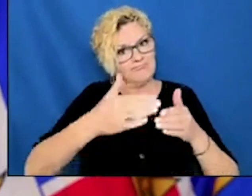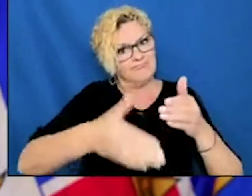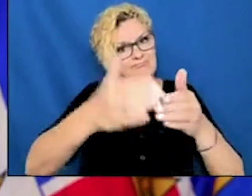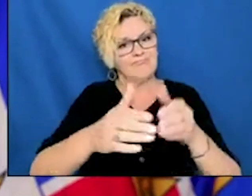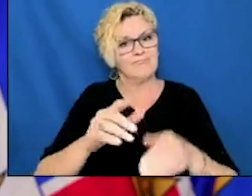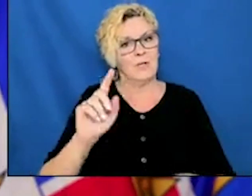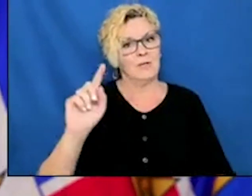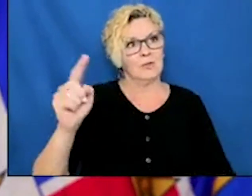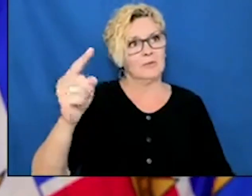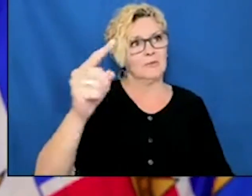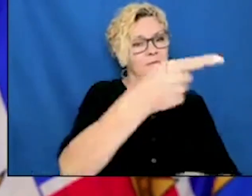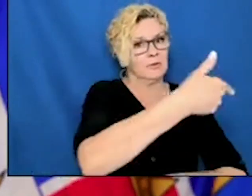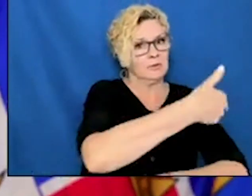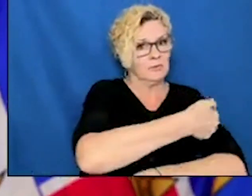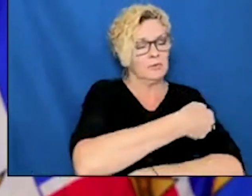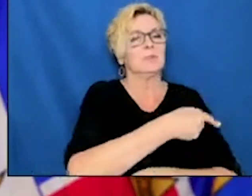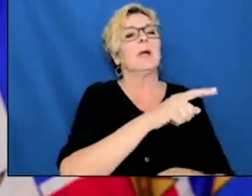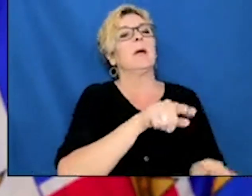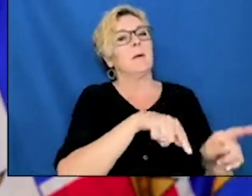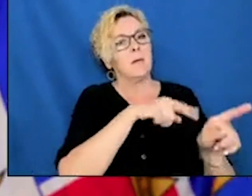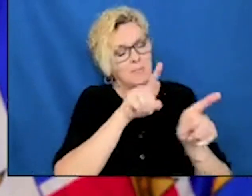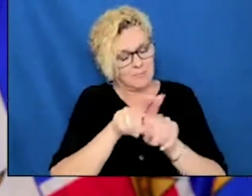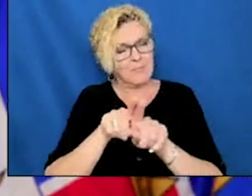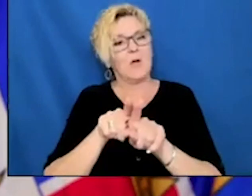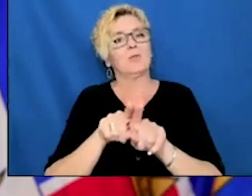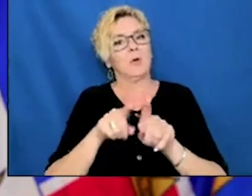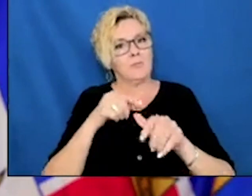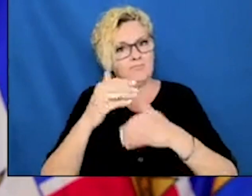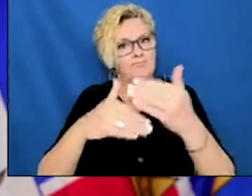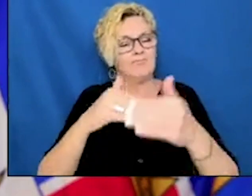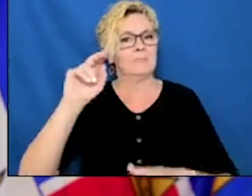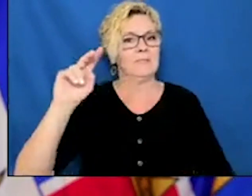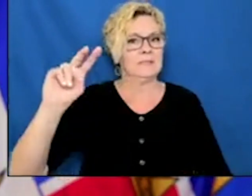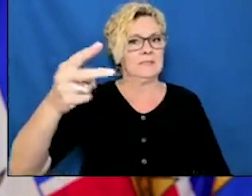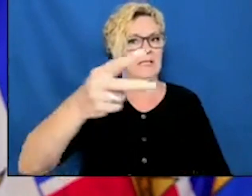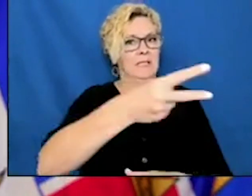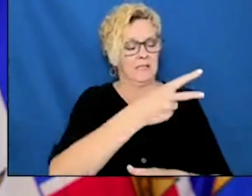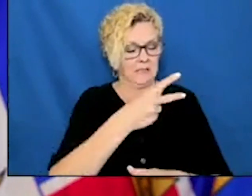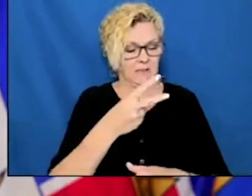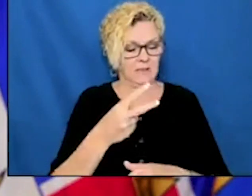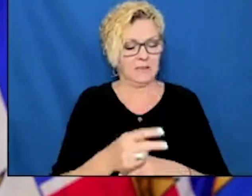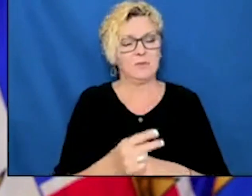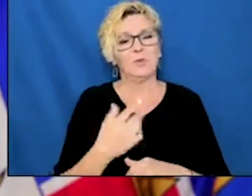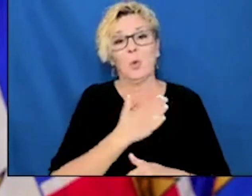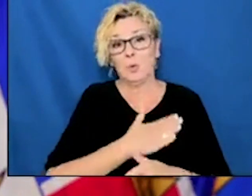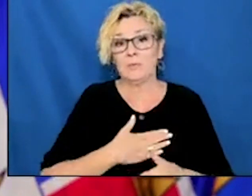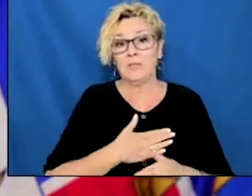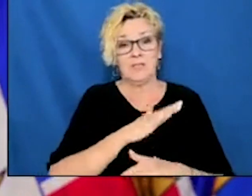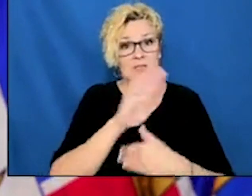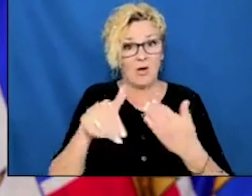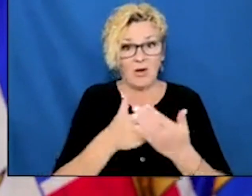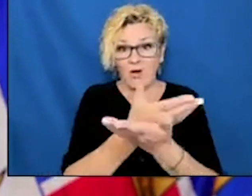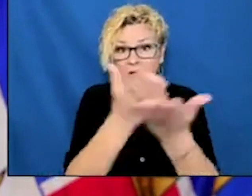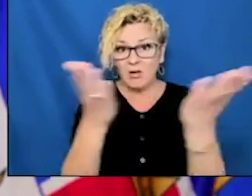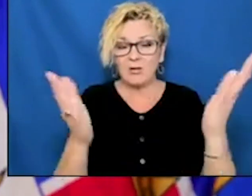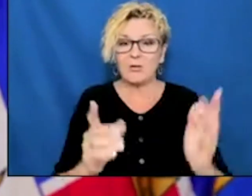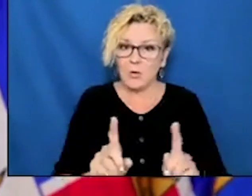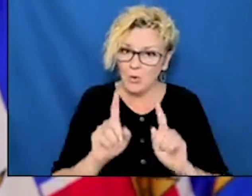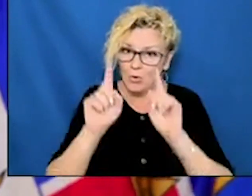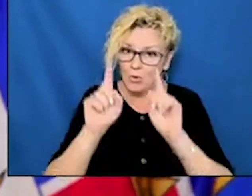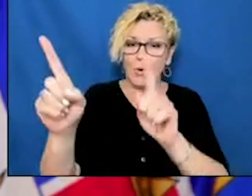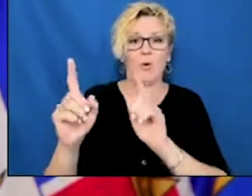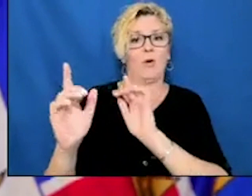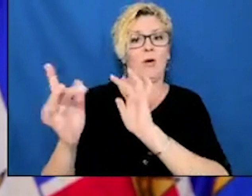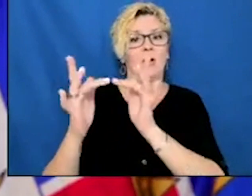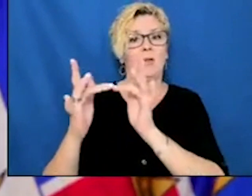possibly can. To do this, we need everyone to go on the Get Vaccinated website and register, whether